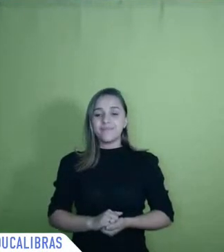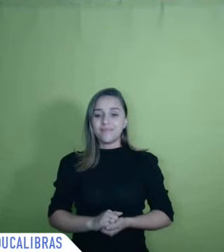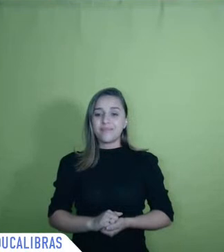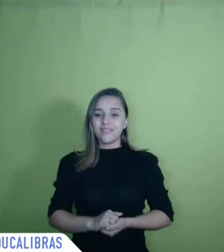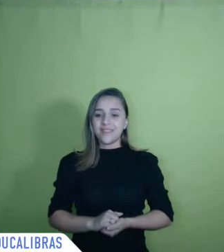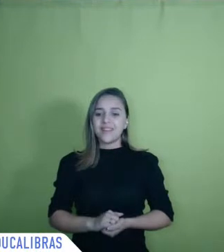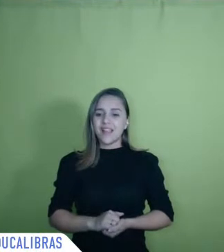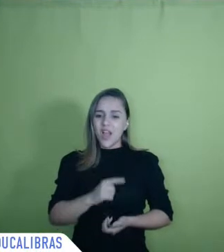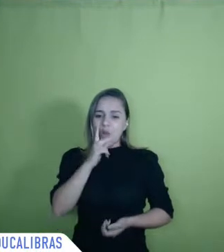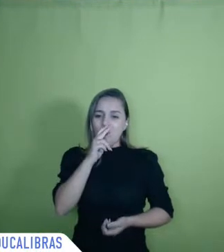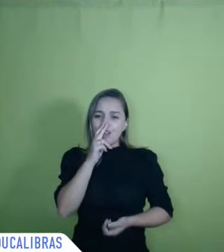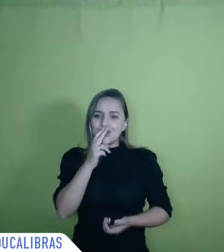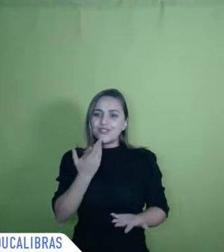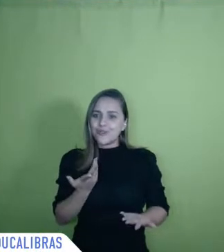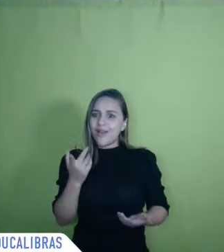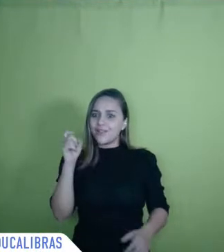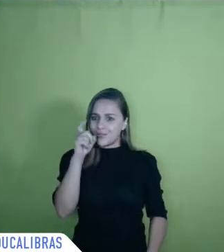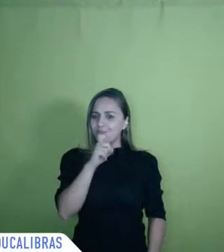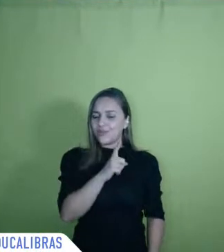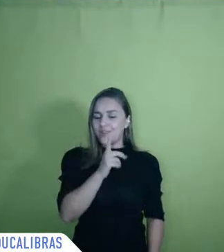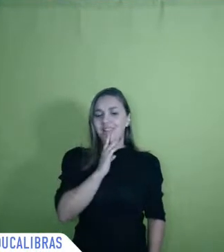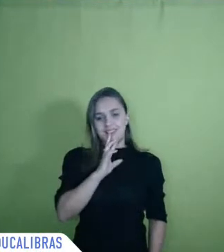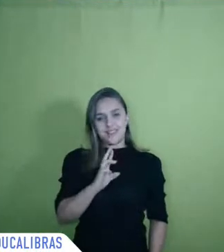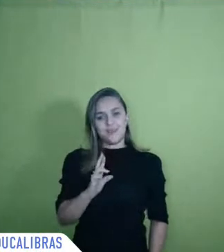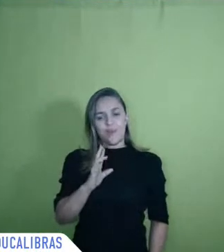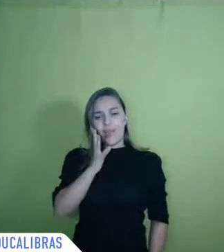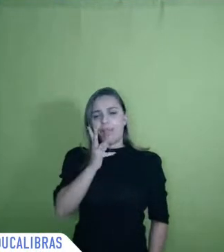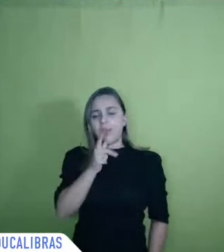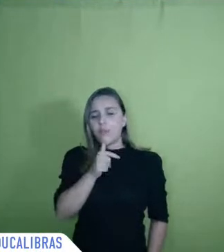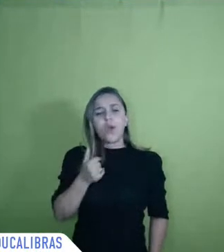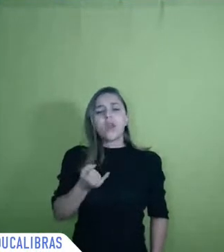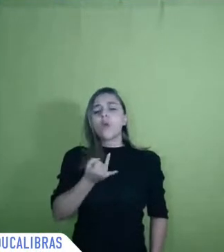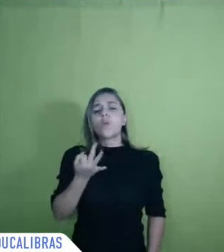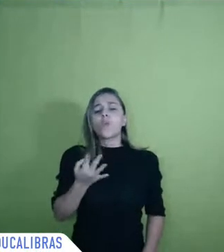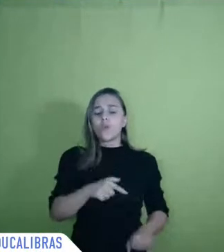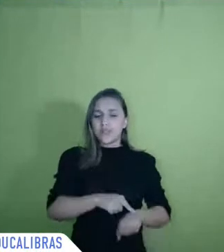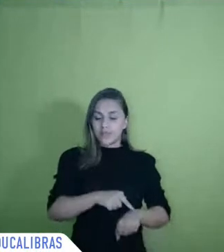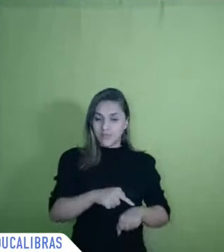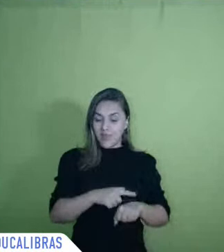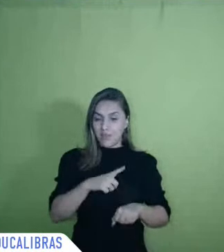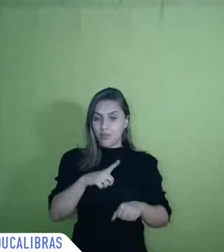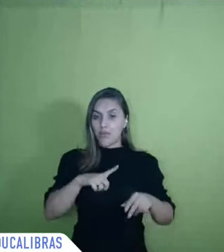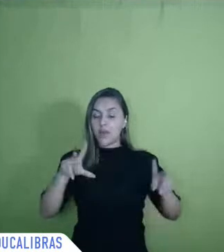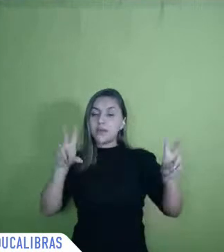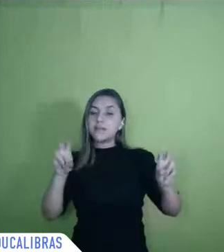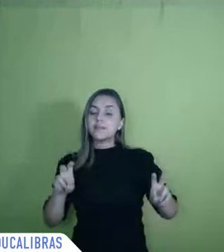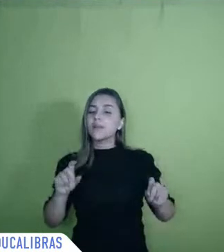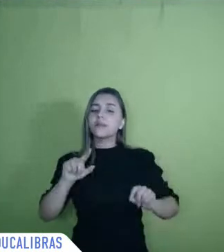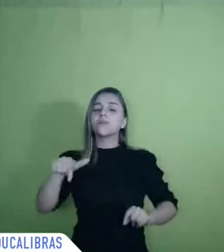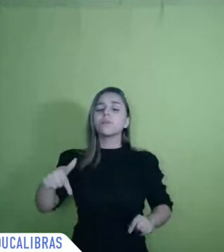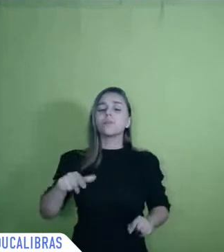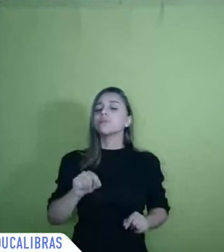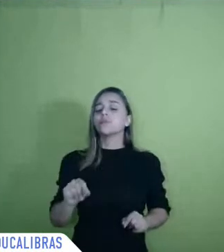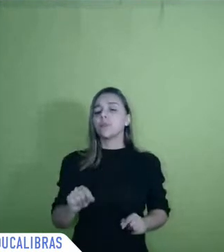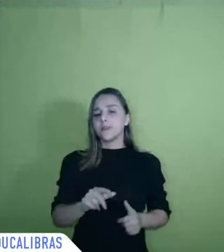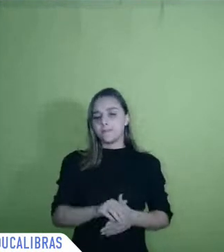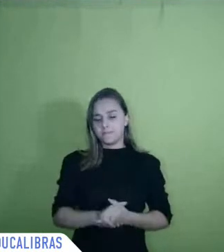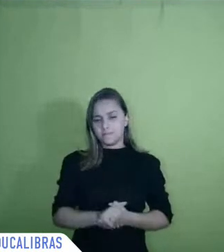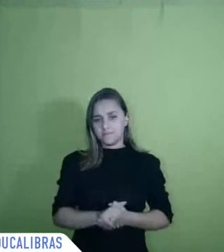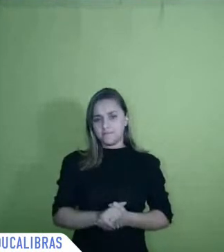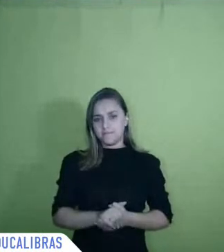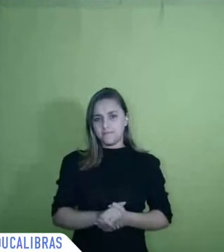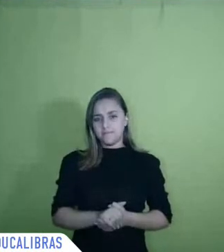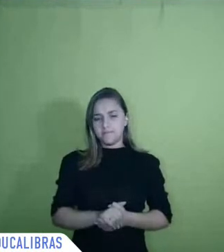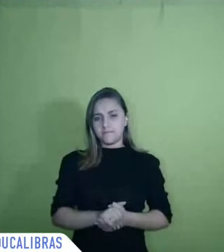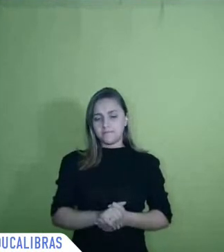I will use the challenge in answering how long it will take for